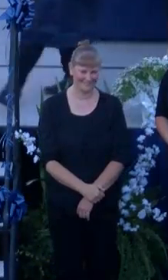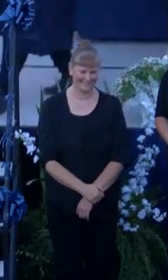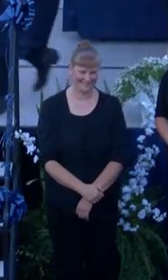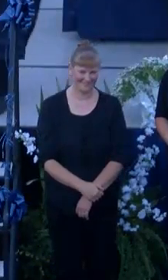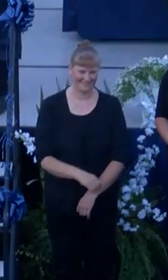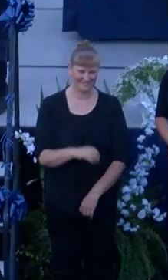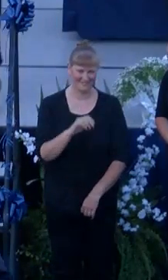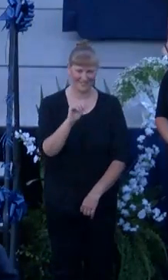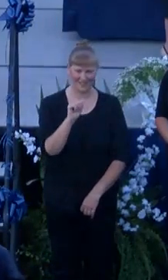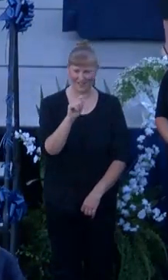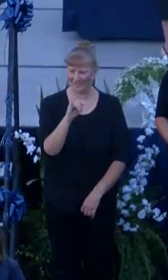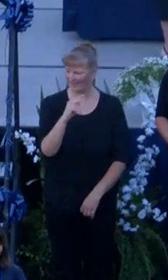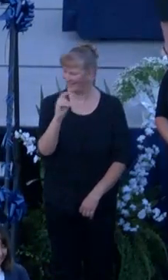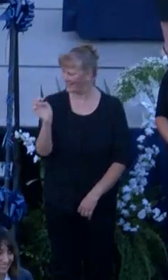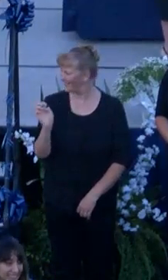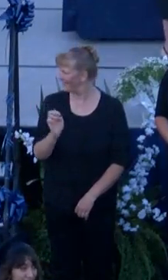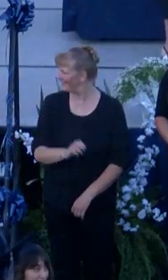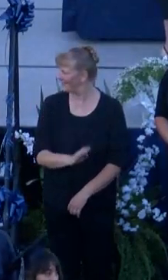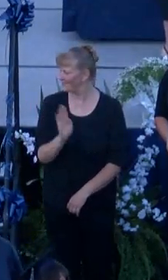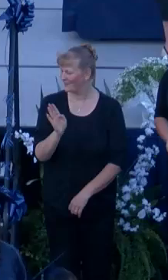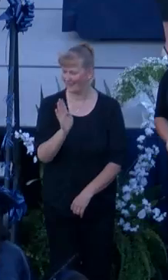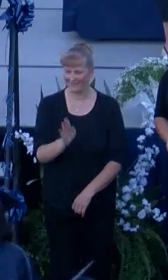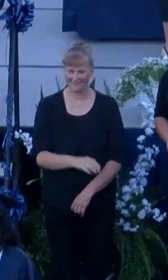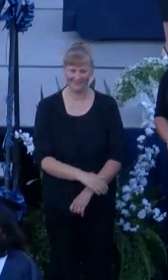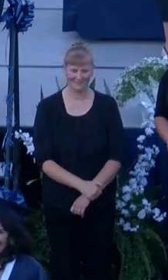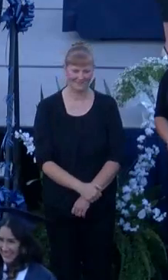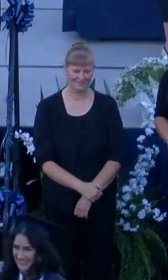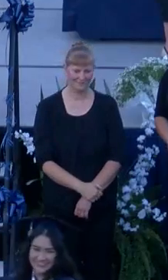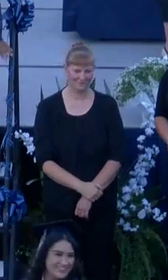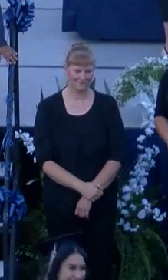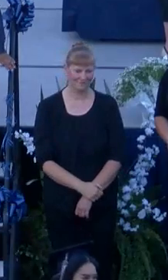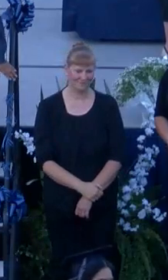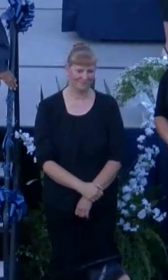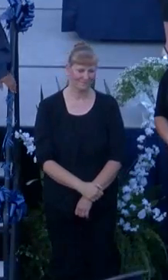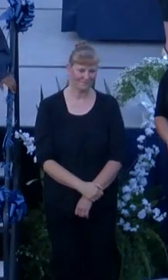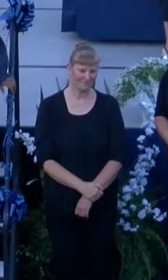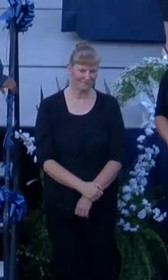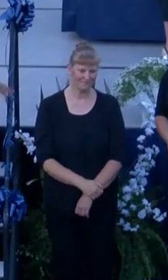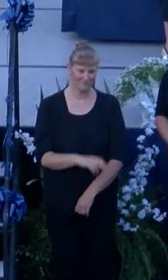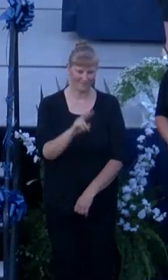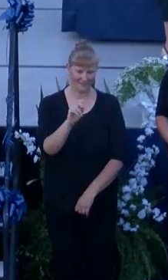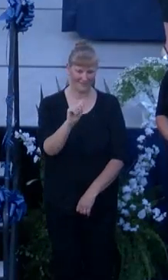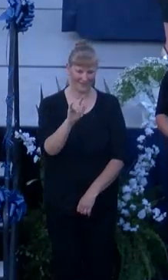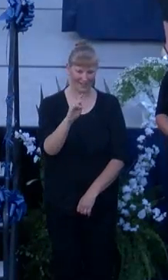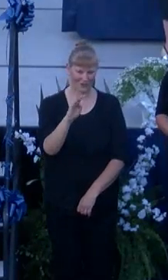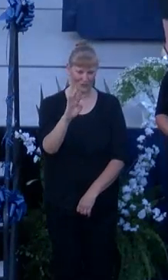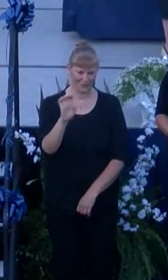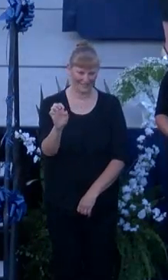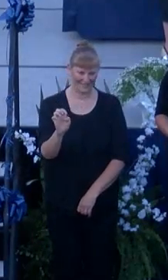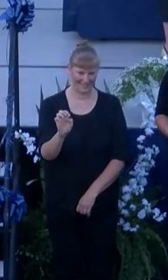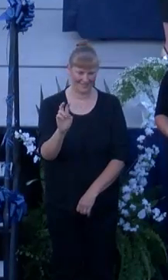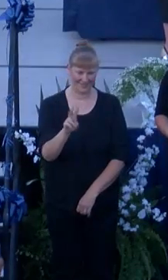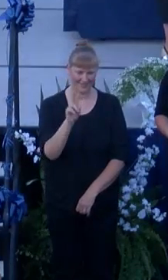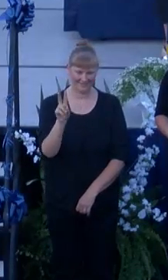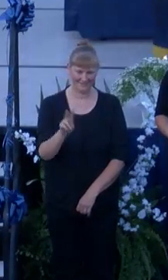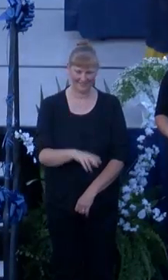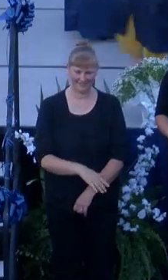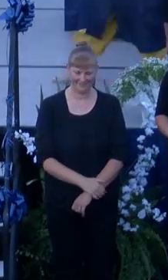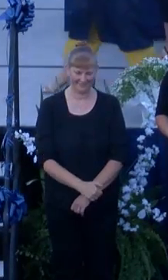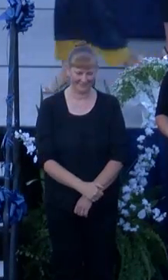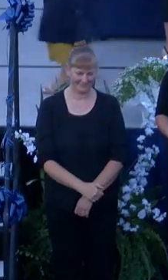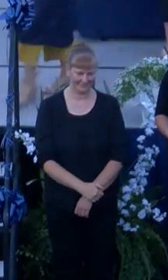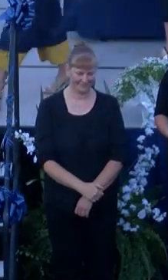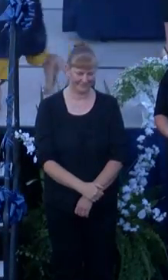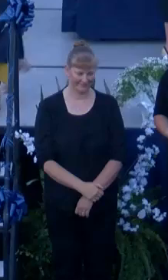Anaid Barajas. Donna Suarez. Valerie Valencia.